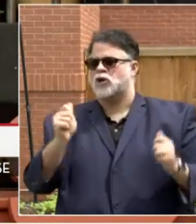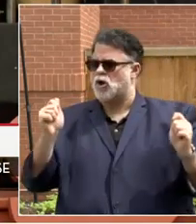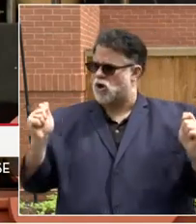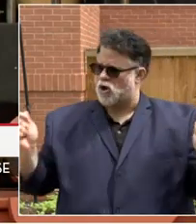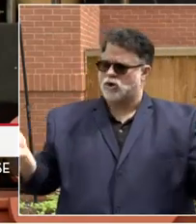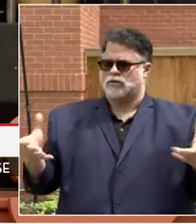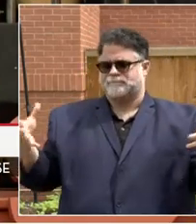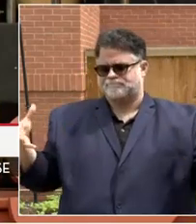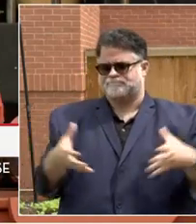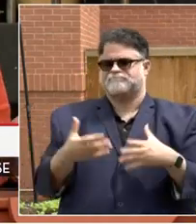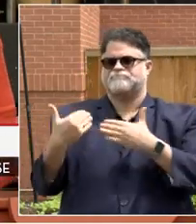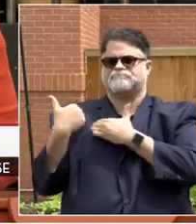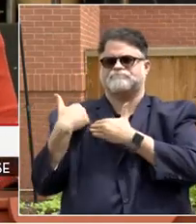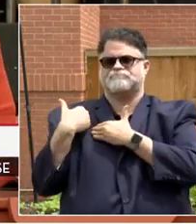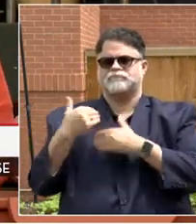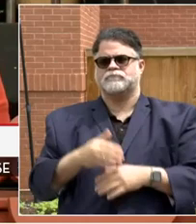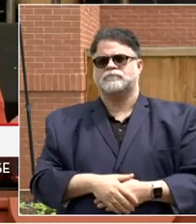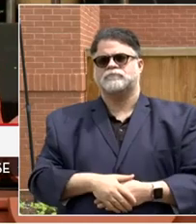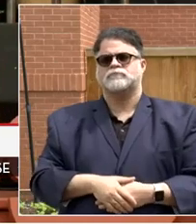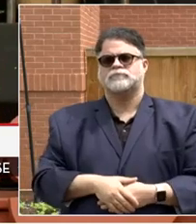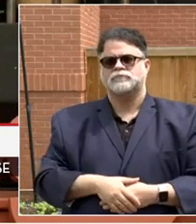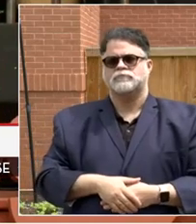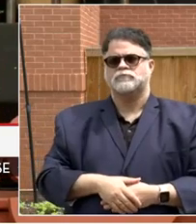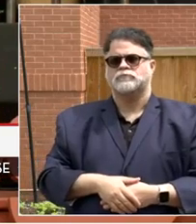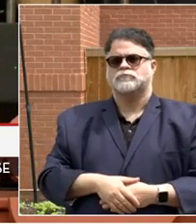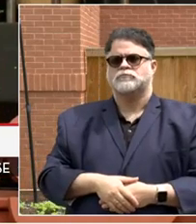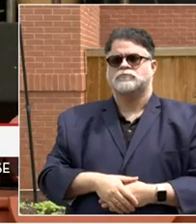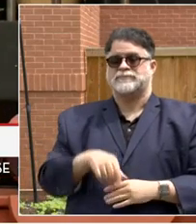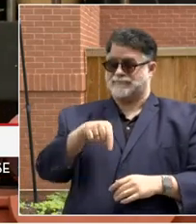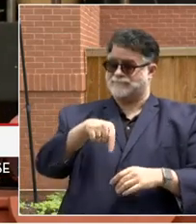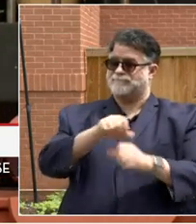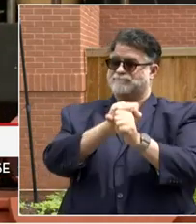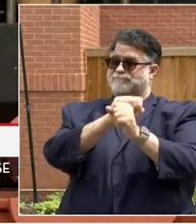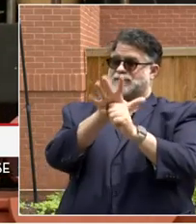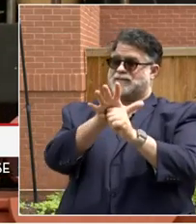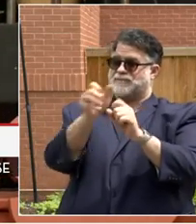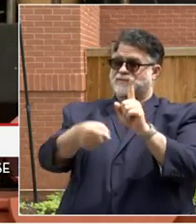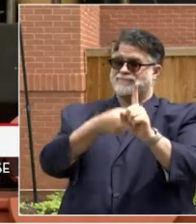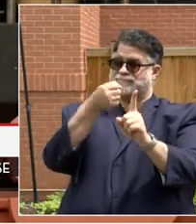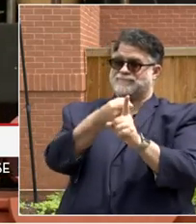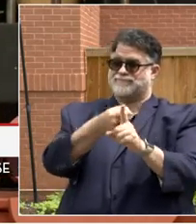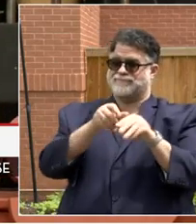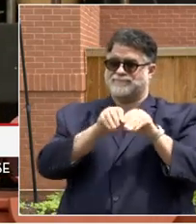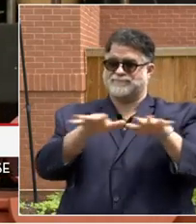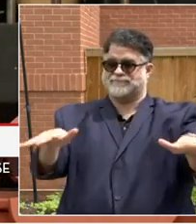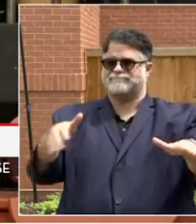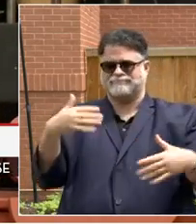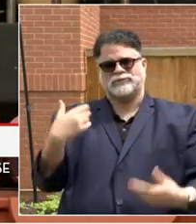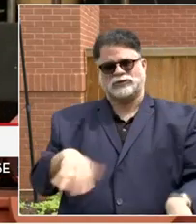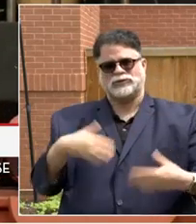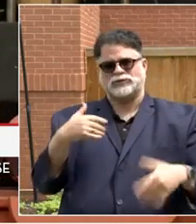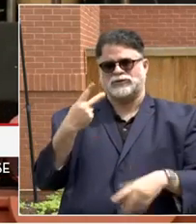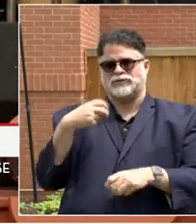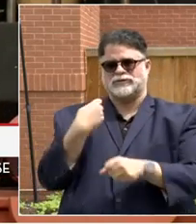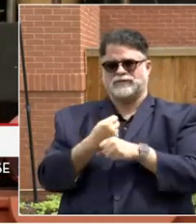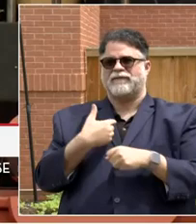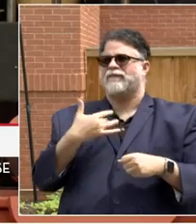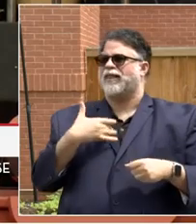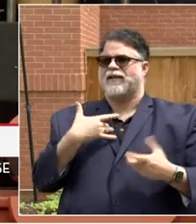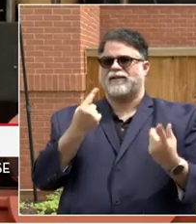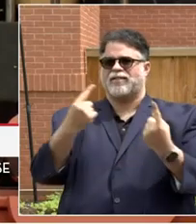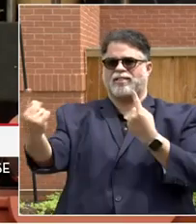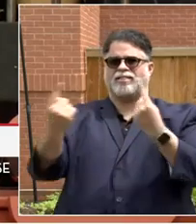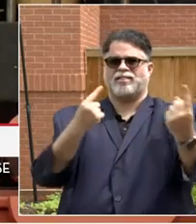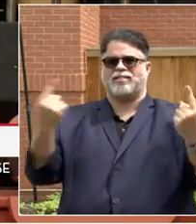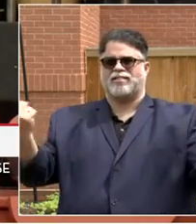We know that this pandemic has upended so much of our life. This isolation and uncertainty,